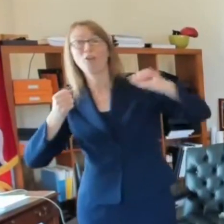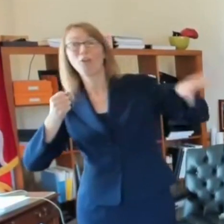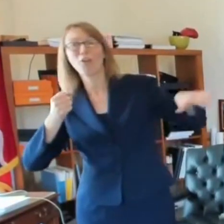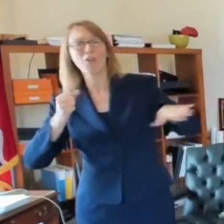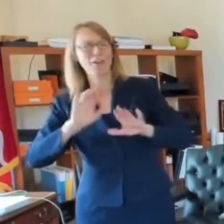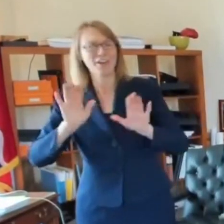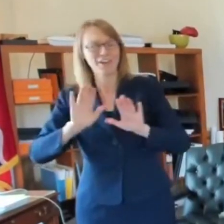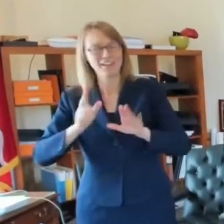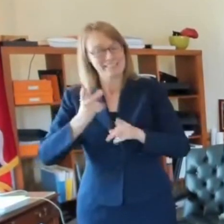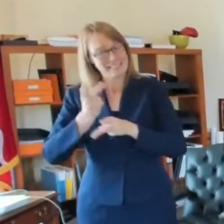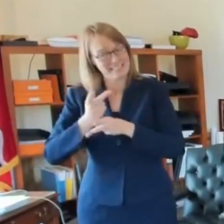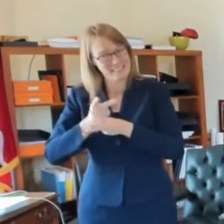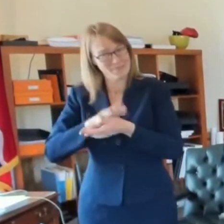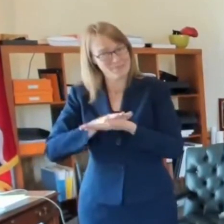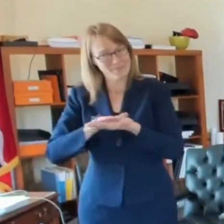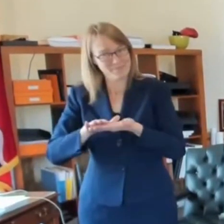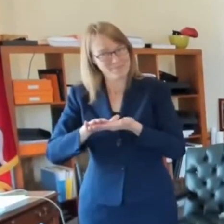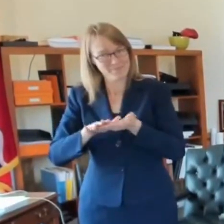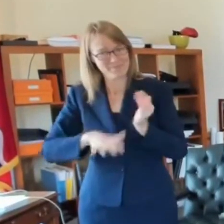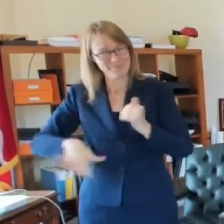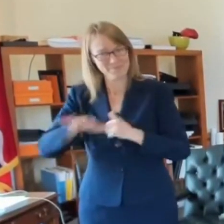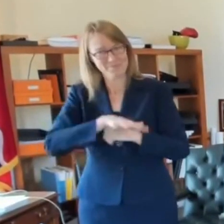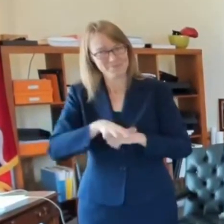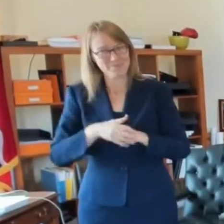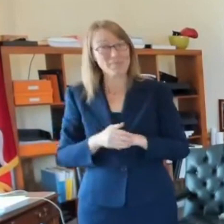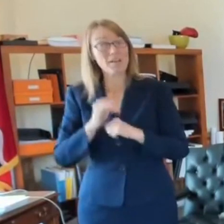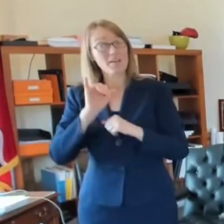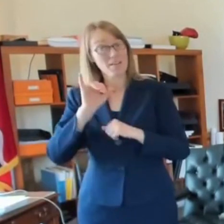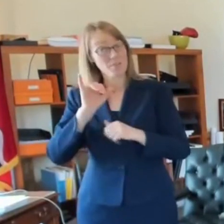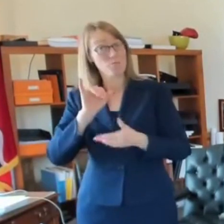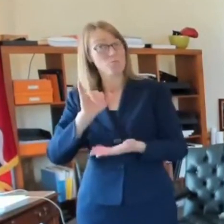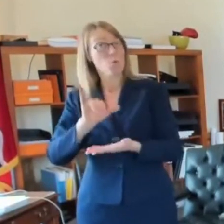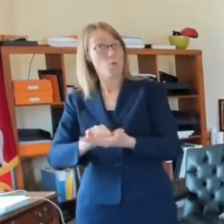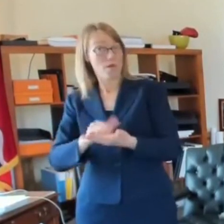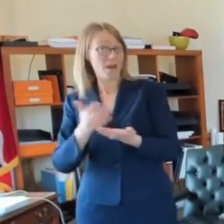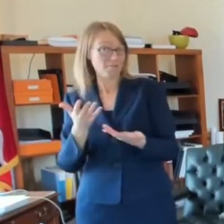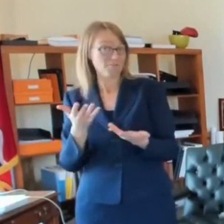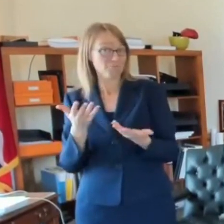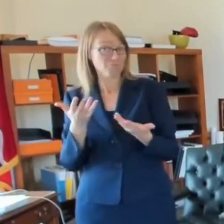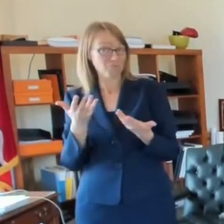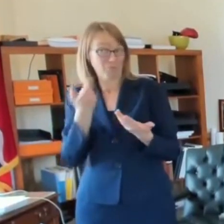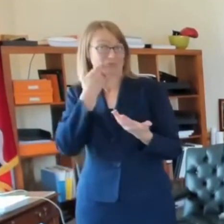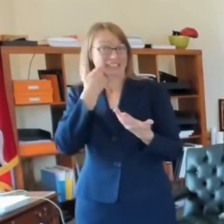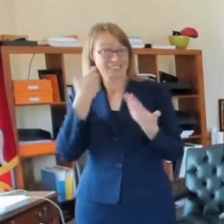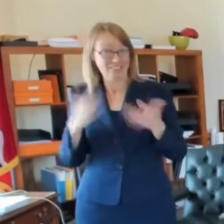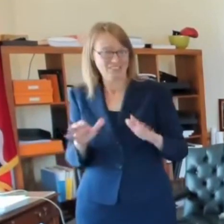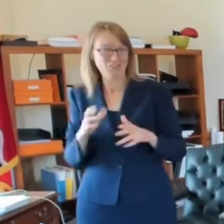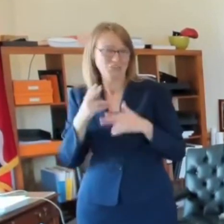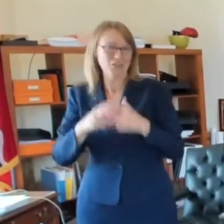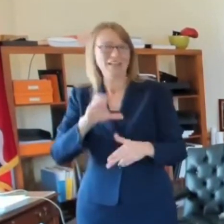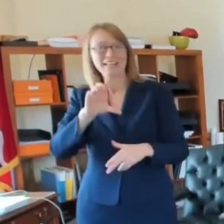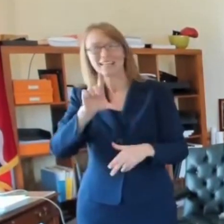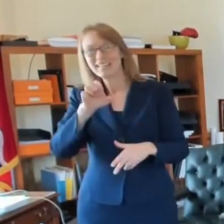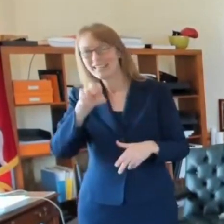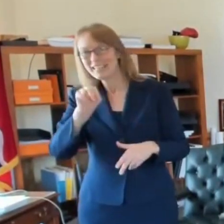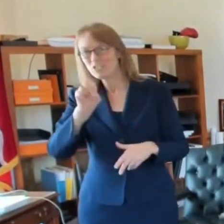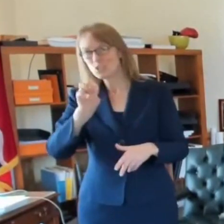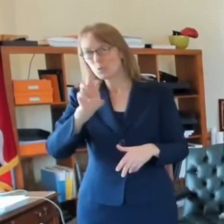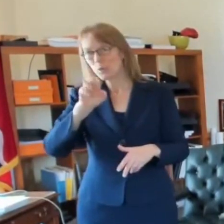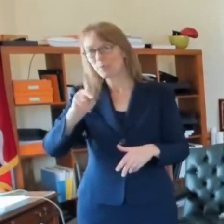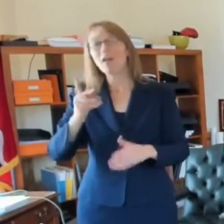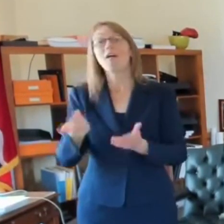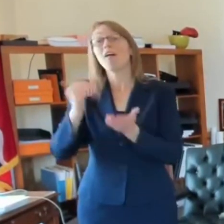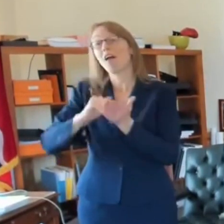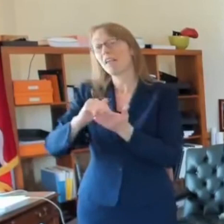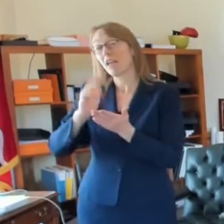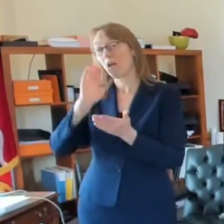nice. So that was clean sweep. There'll be another clean sweep in October, middle of October